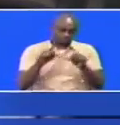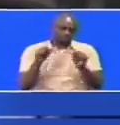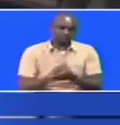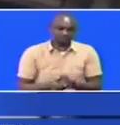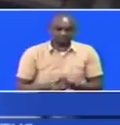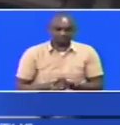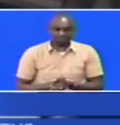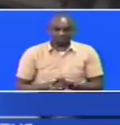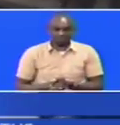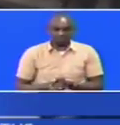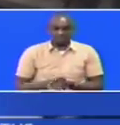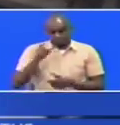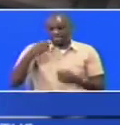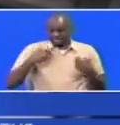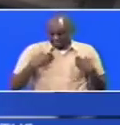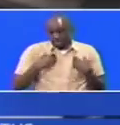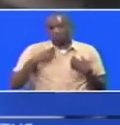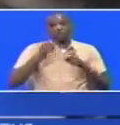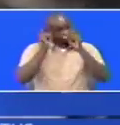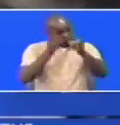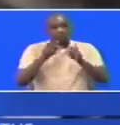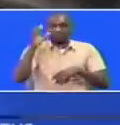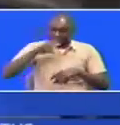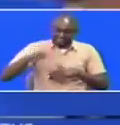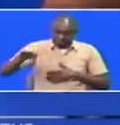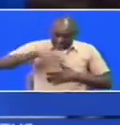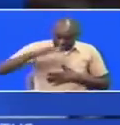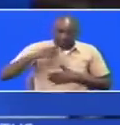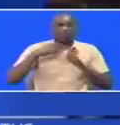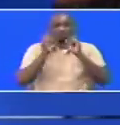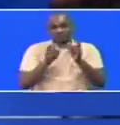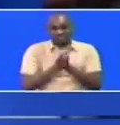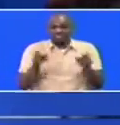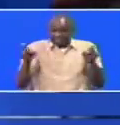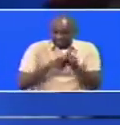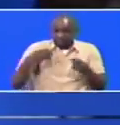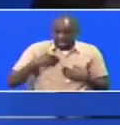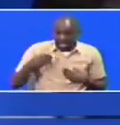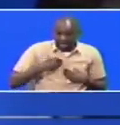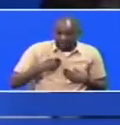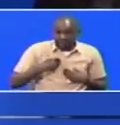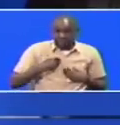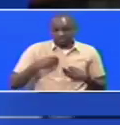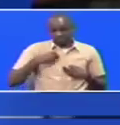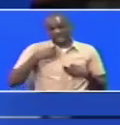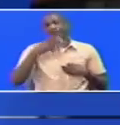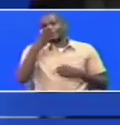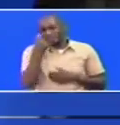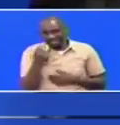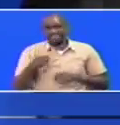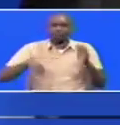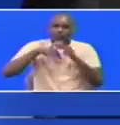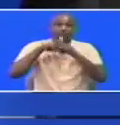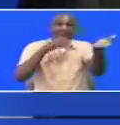The Matatu culture, we award the best in the Matatu industry. Vile kama kuna FIFA Ballon d'Or, the best kwa